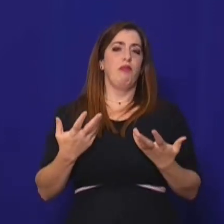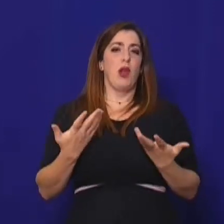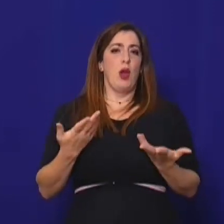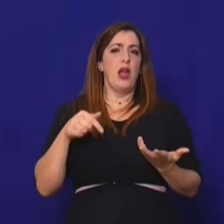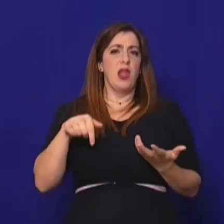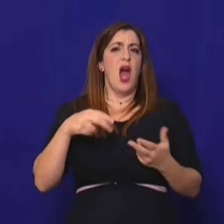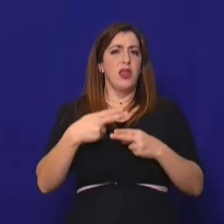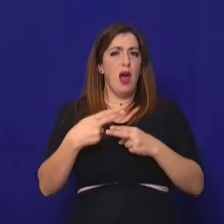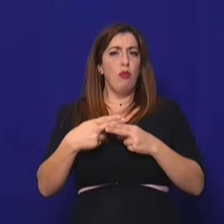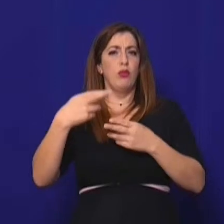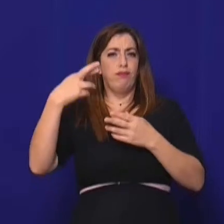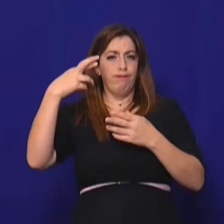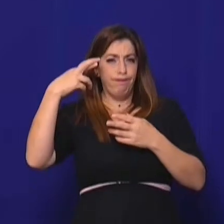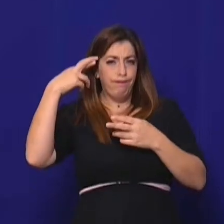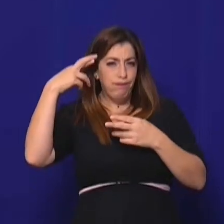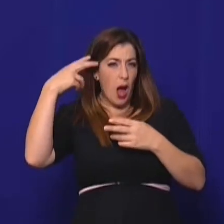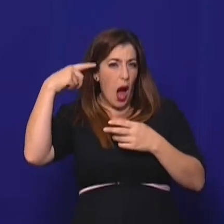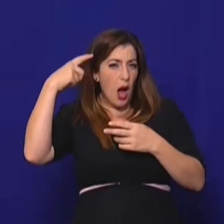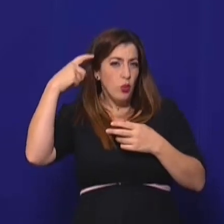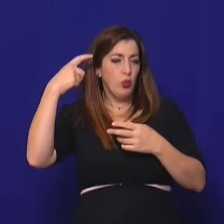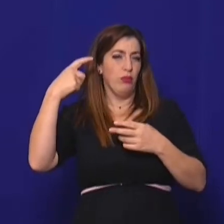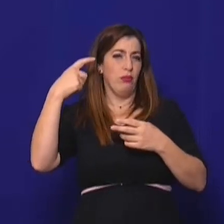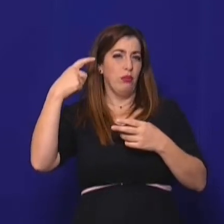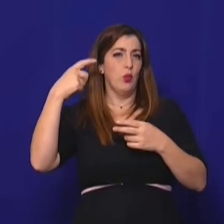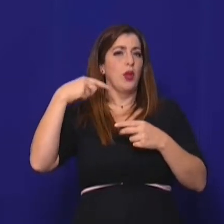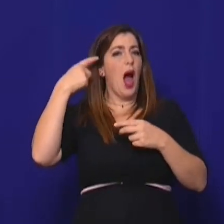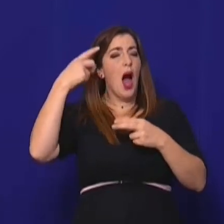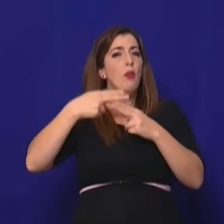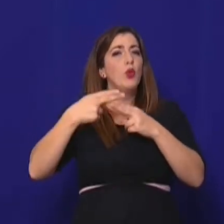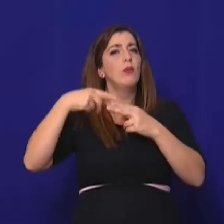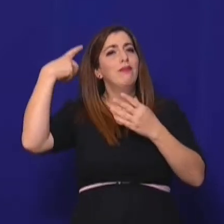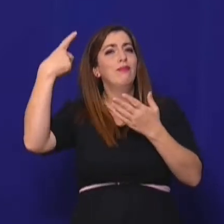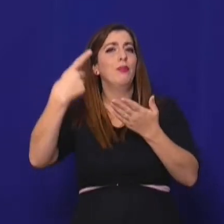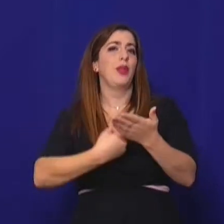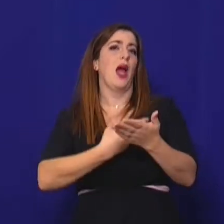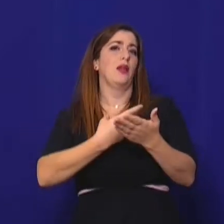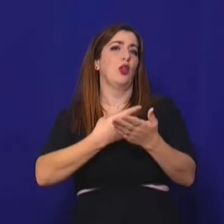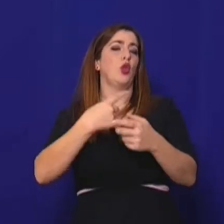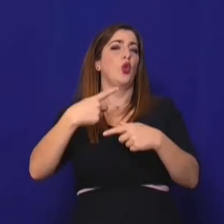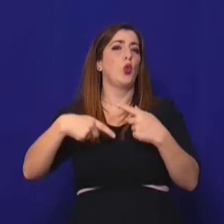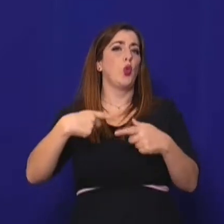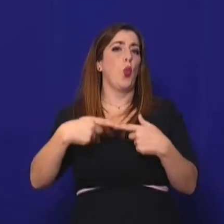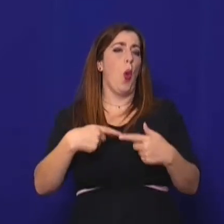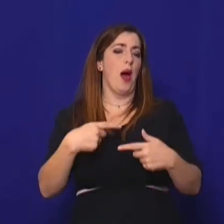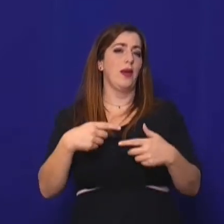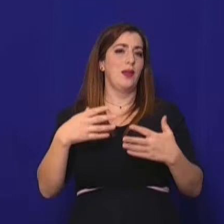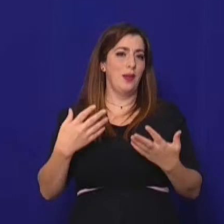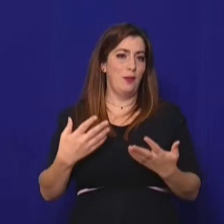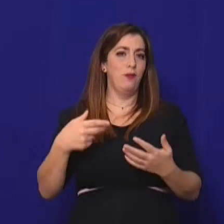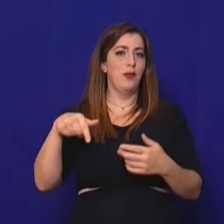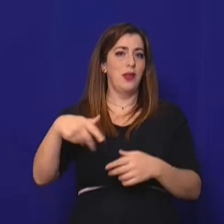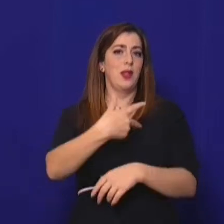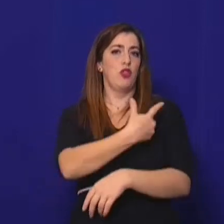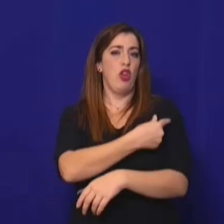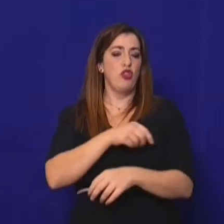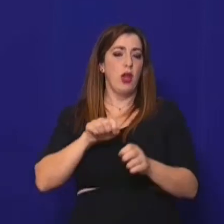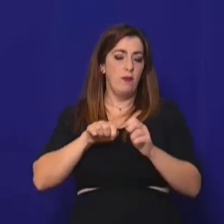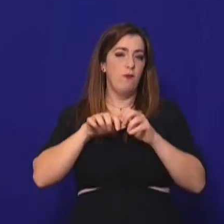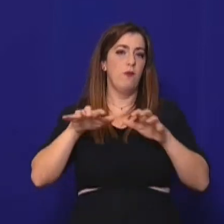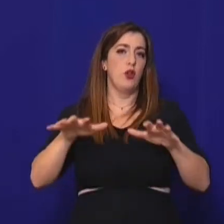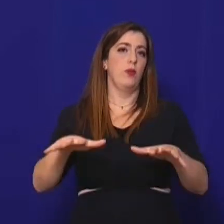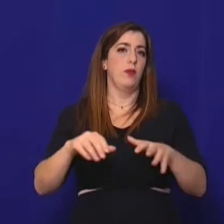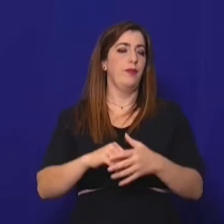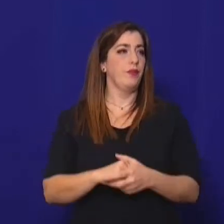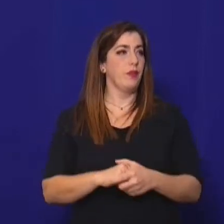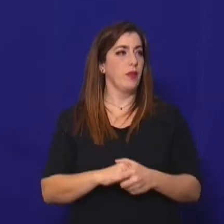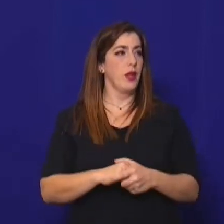li il-mezzi ta' prevenzjoni anke alla darba nibdew nlaqmu jridu jibqgħu hemmhekk. Jridu jibqgħu hemmhekk għaliex niftakru li